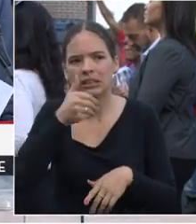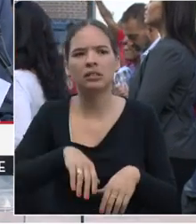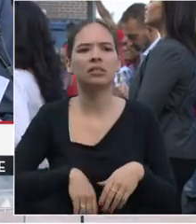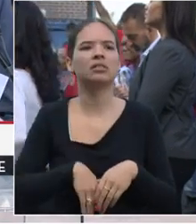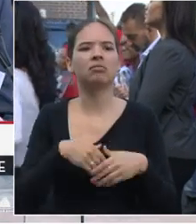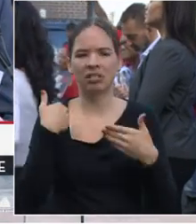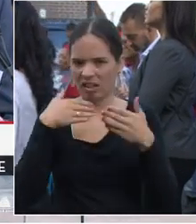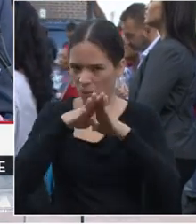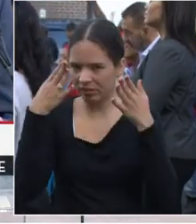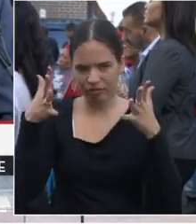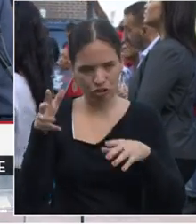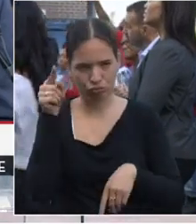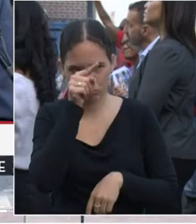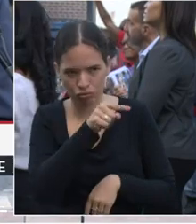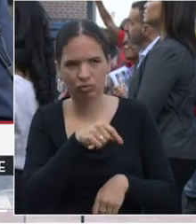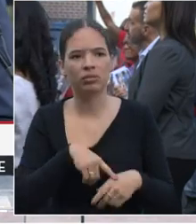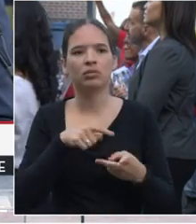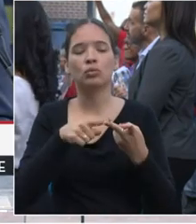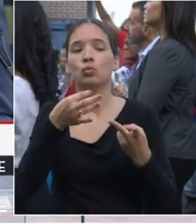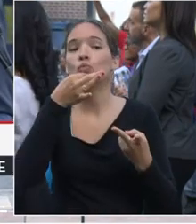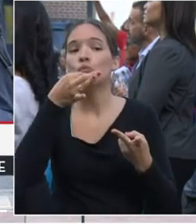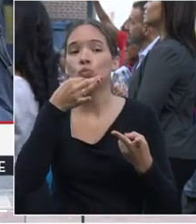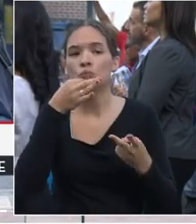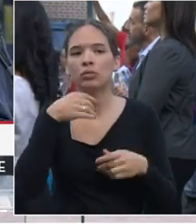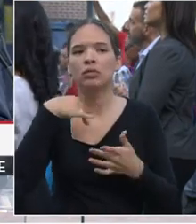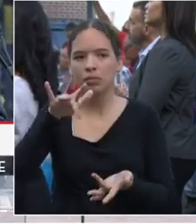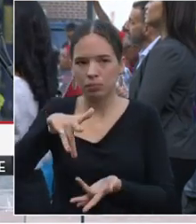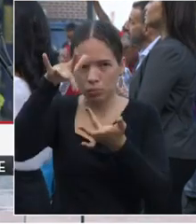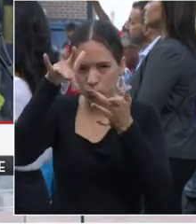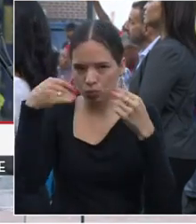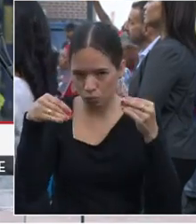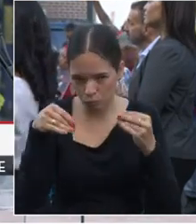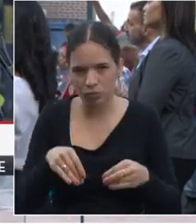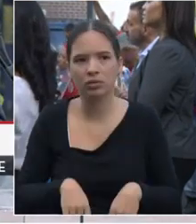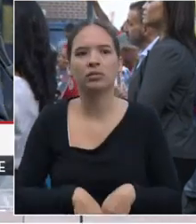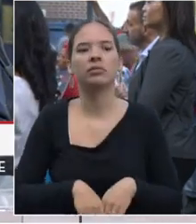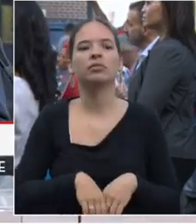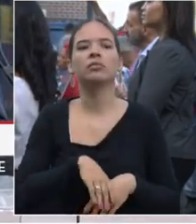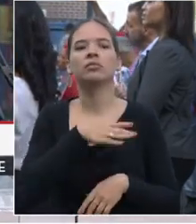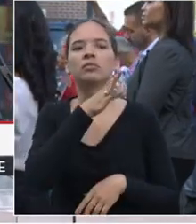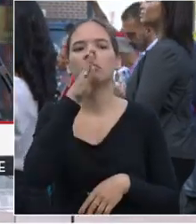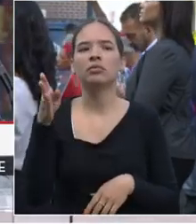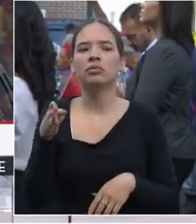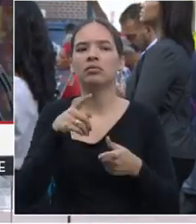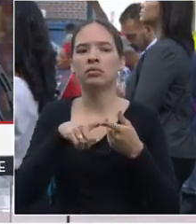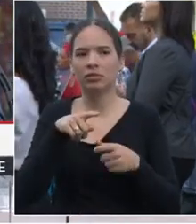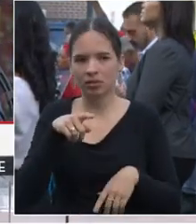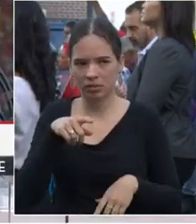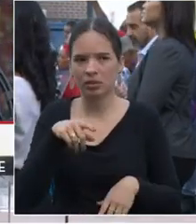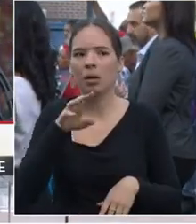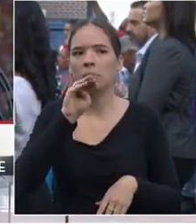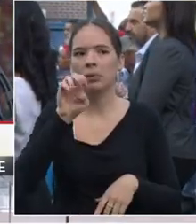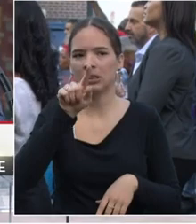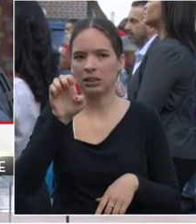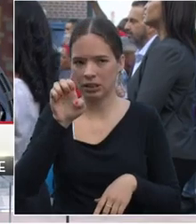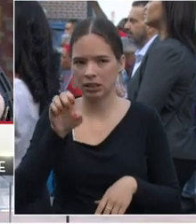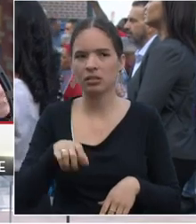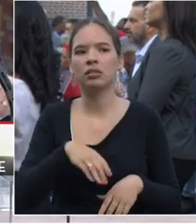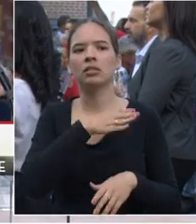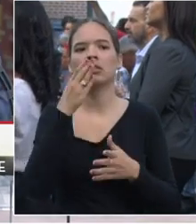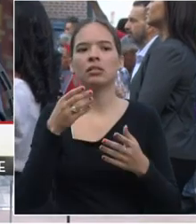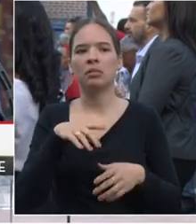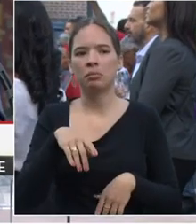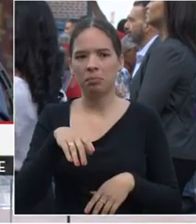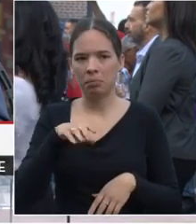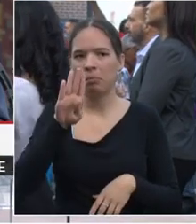the Tropical Smoothie Cafe and Meze. That whole building is leased, with PNC Bank being the second bank